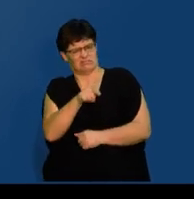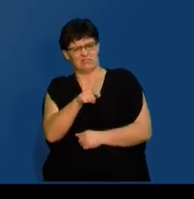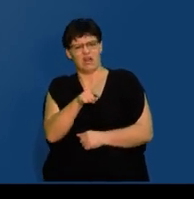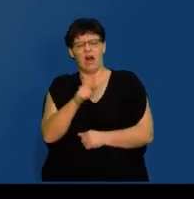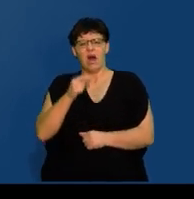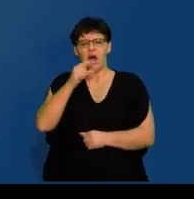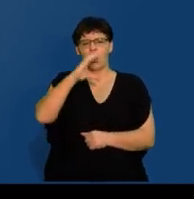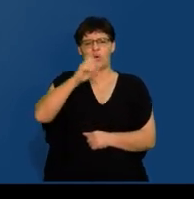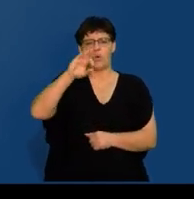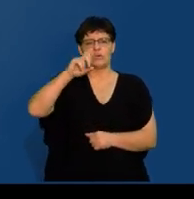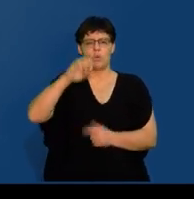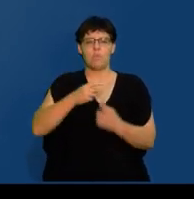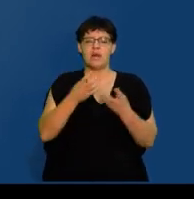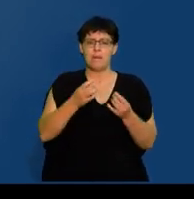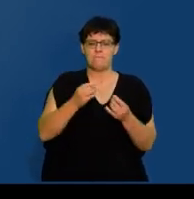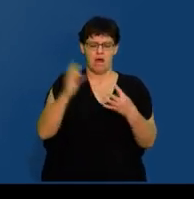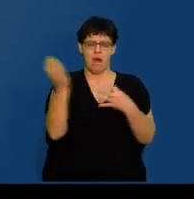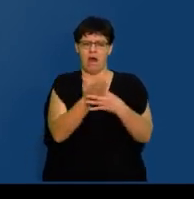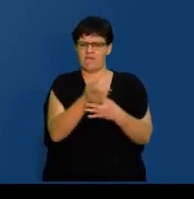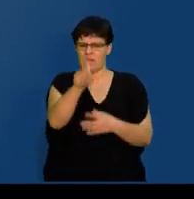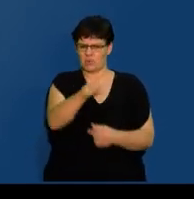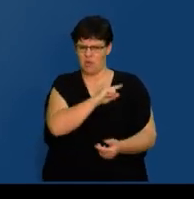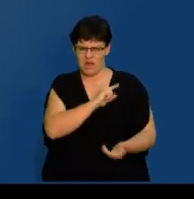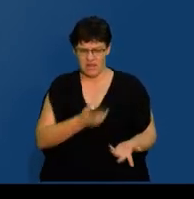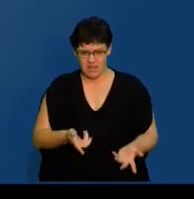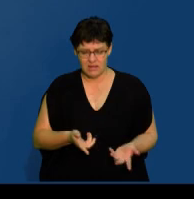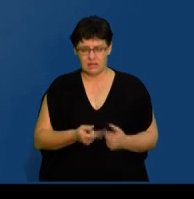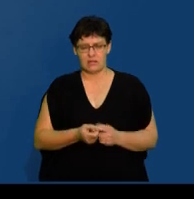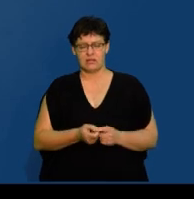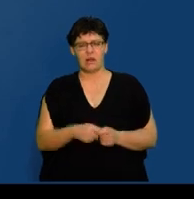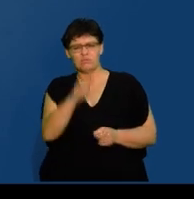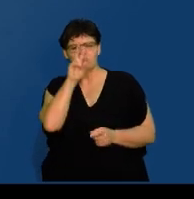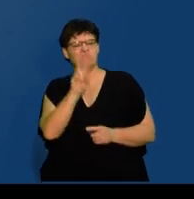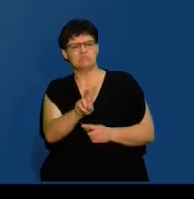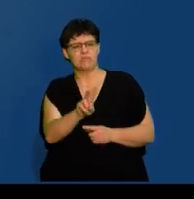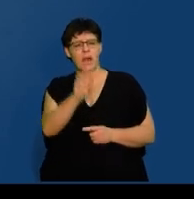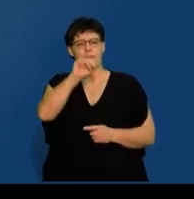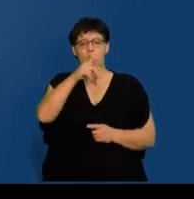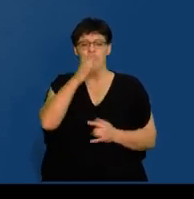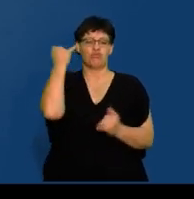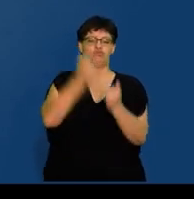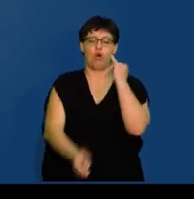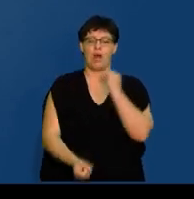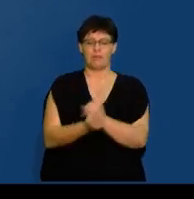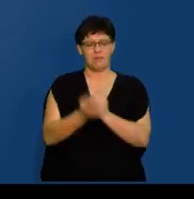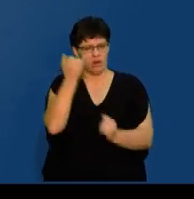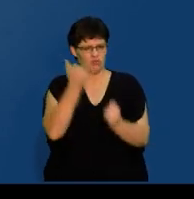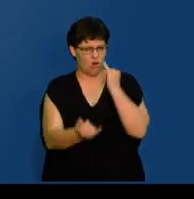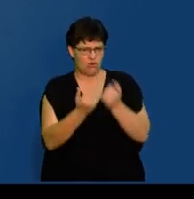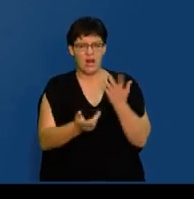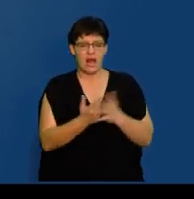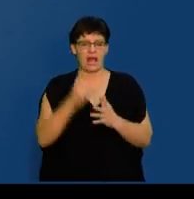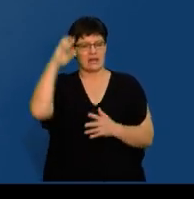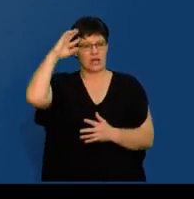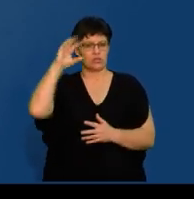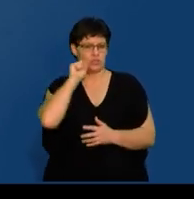chromosomes numbers halved. We've got to look at the impact of what happens when meiosis goes wrong, so abnormalities such as Down